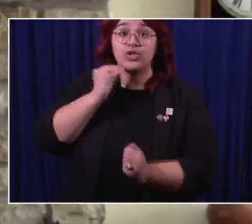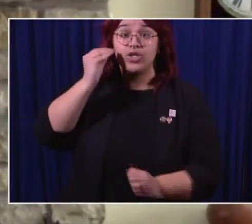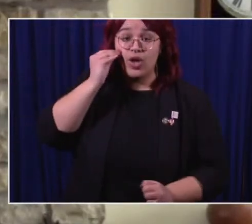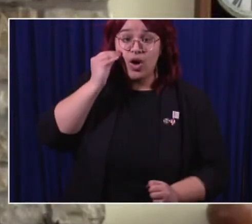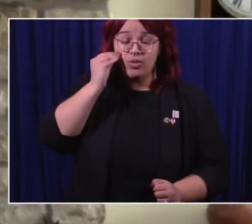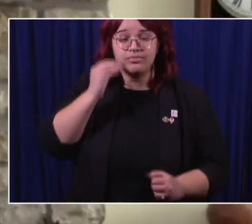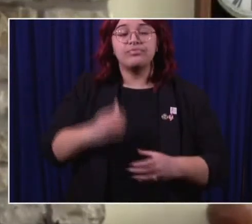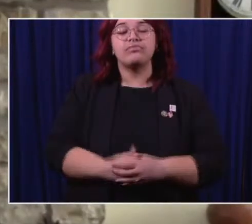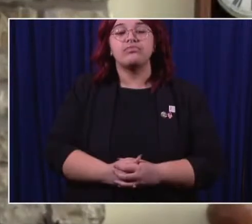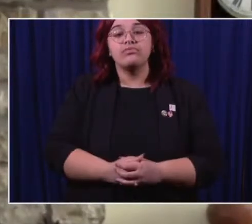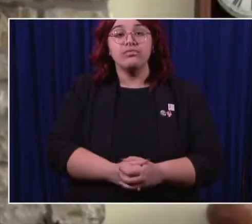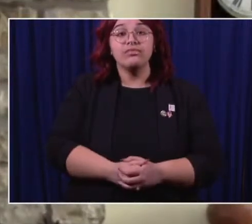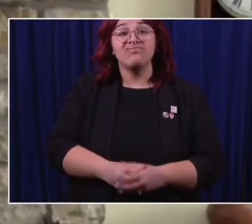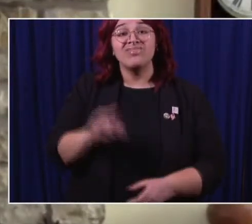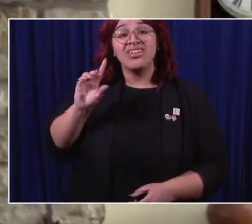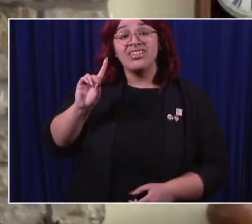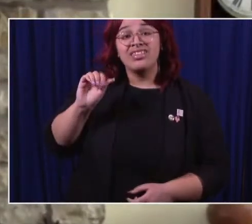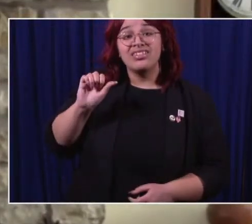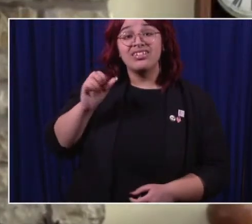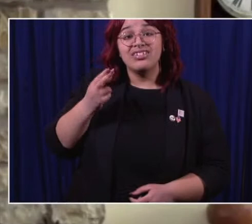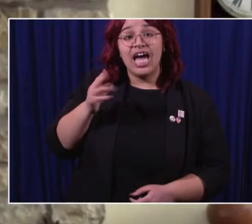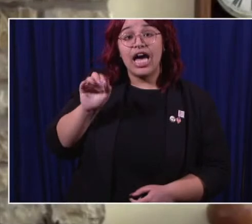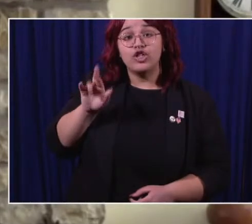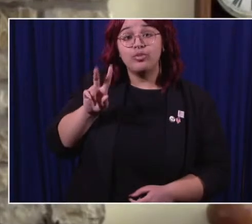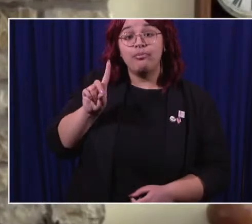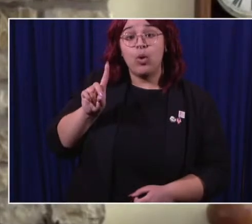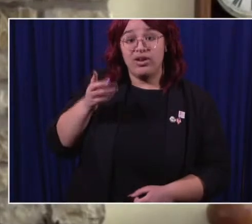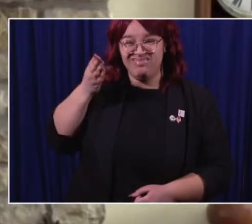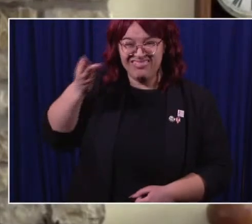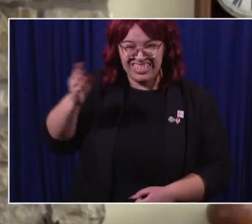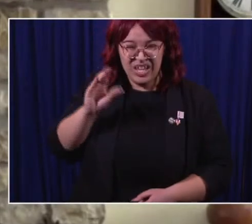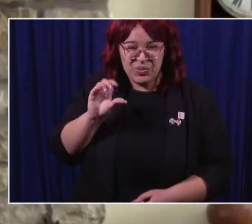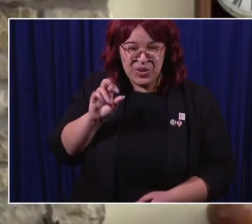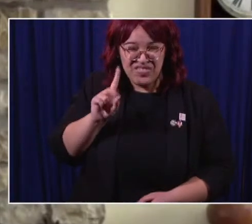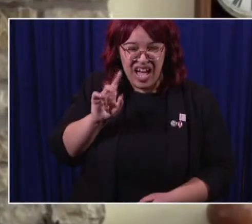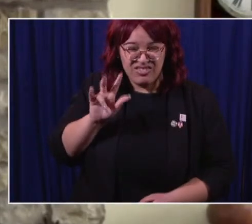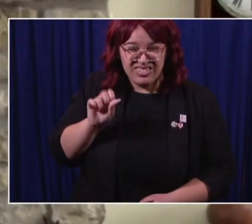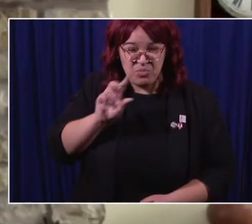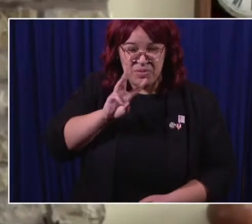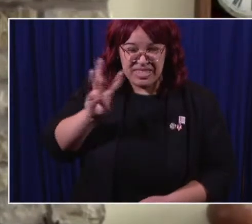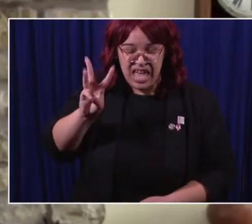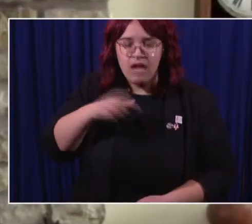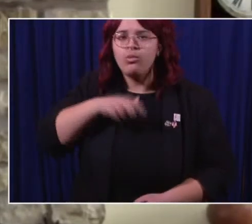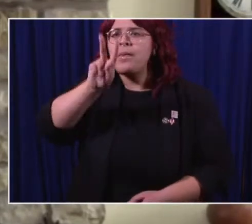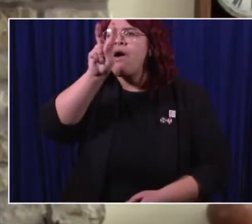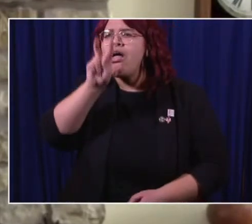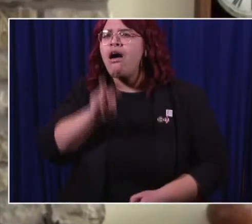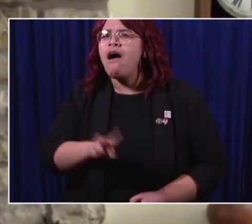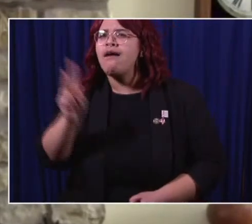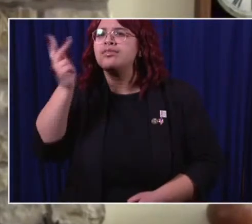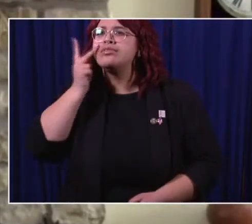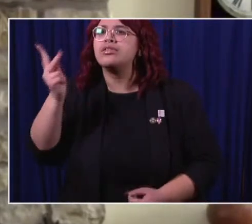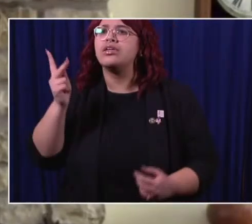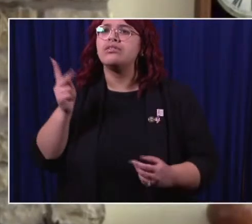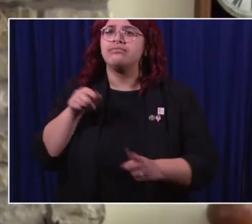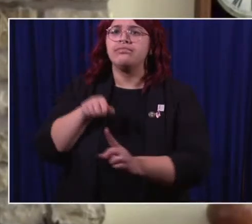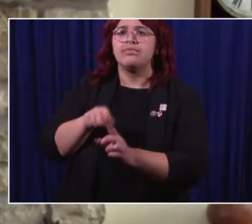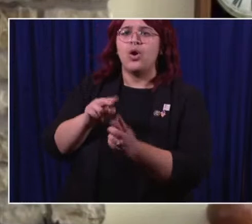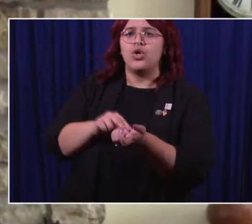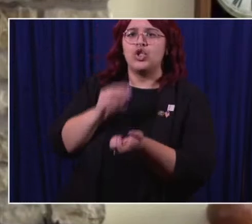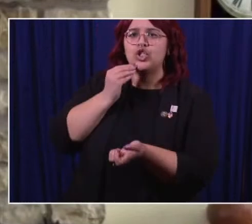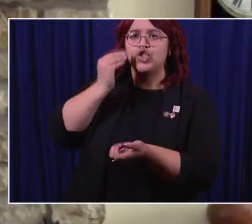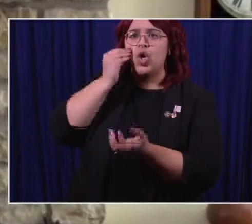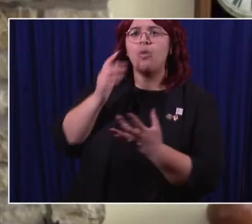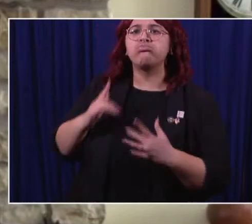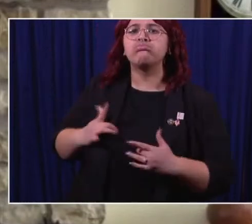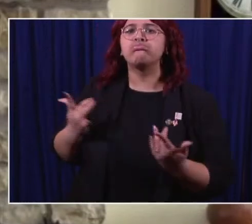will tell you the specific visitation schedules and allowances of the nursing homes. Now, in the letter that I just